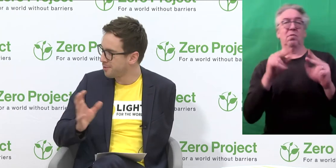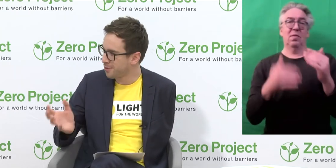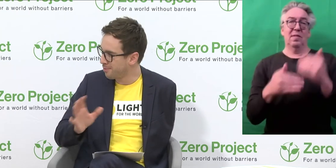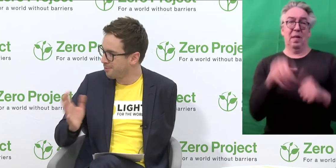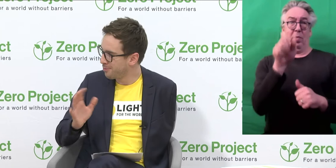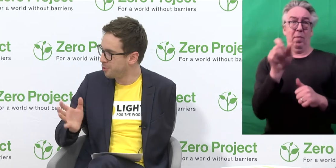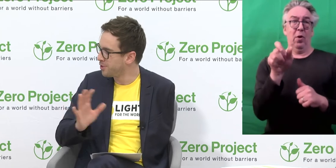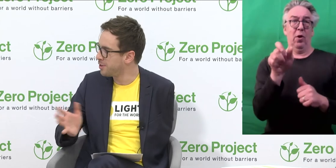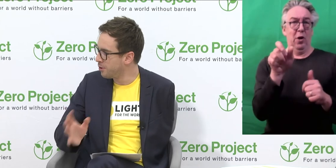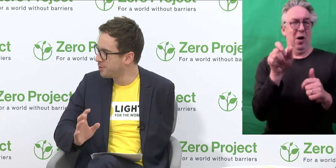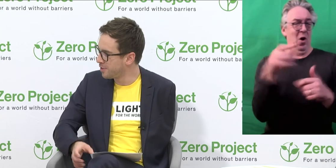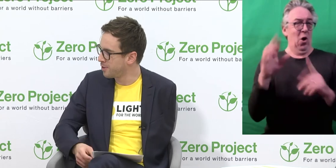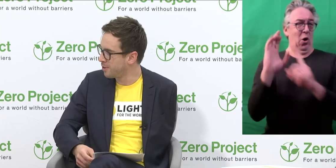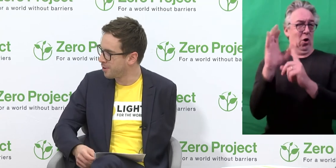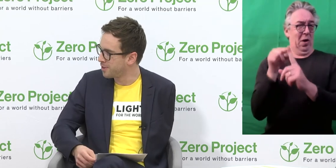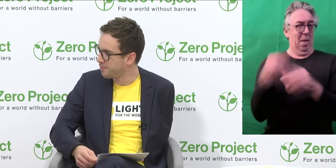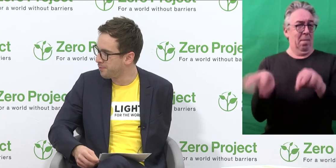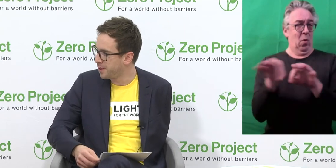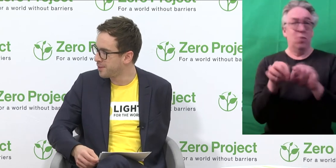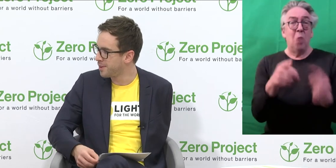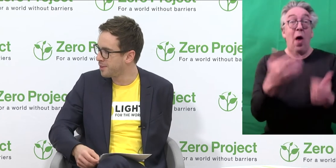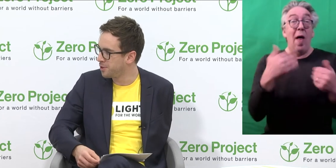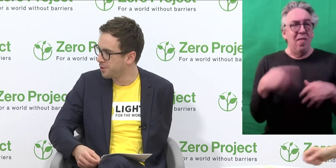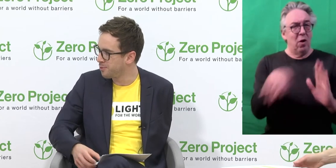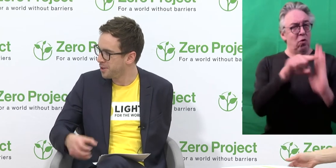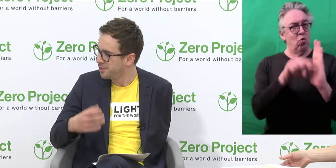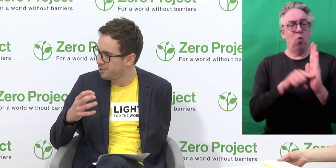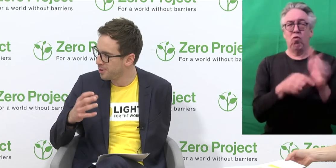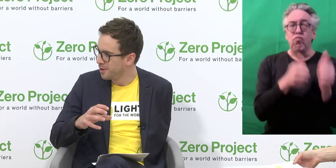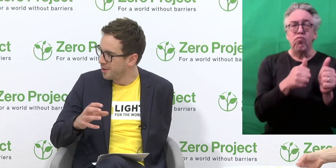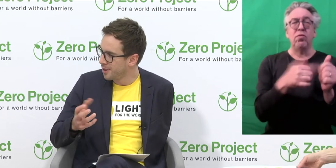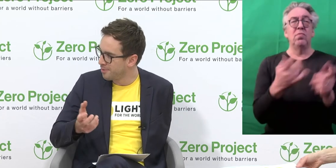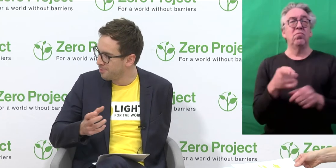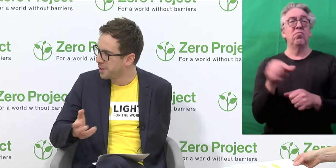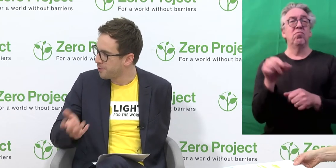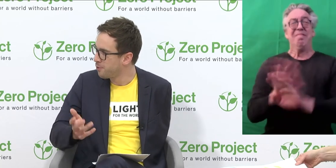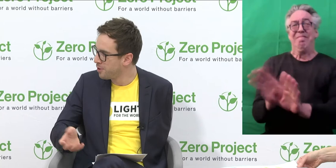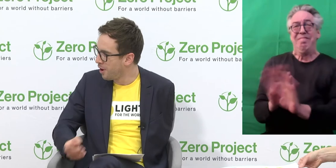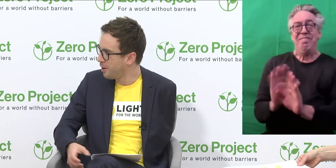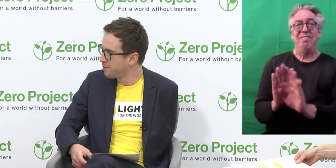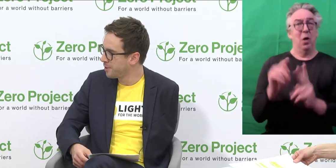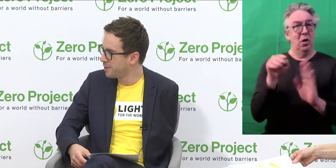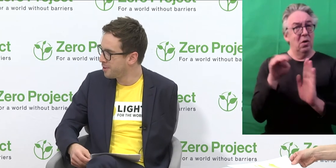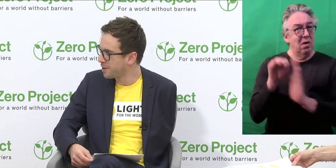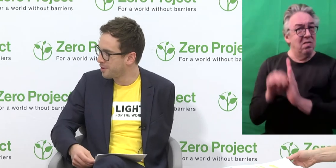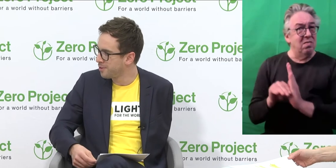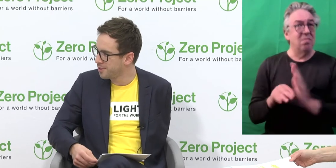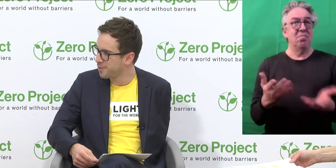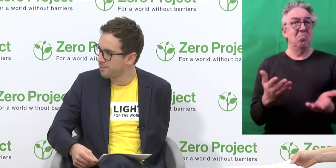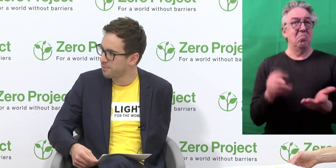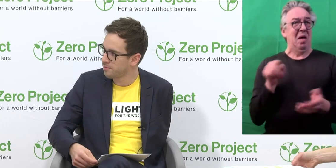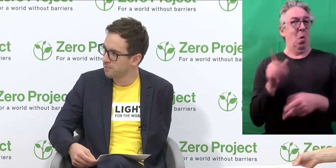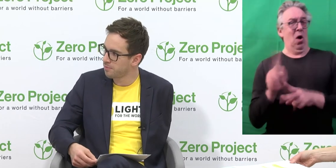there some do's and don'ts or some things that we need to be careful of in regard to